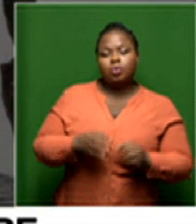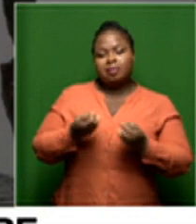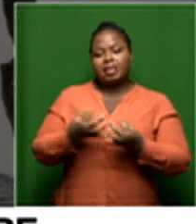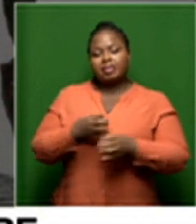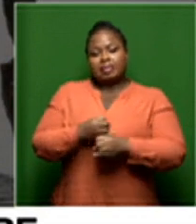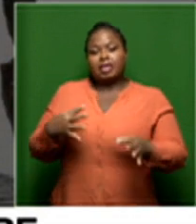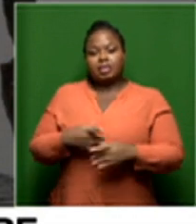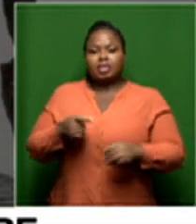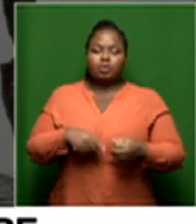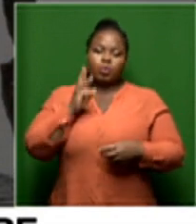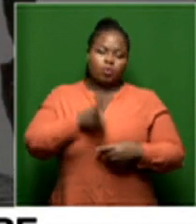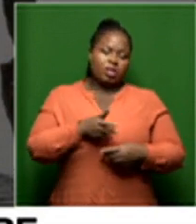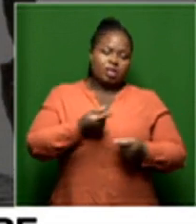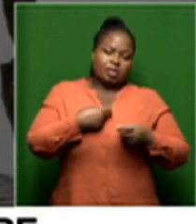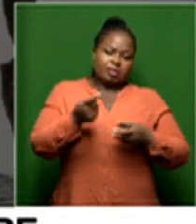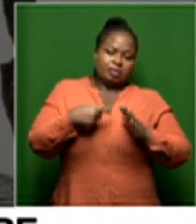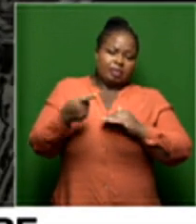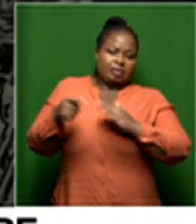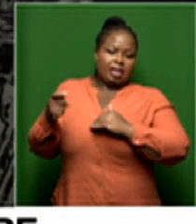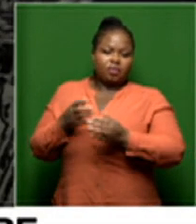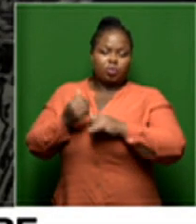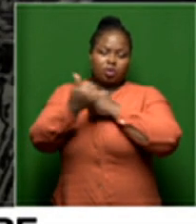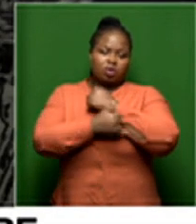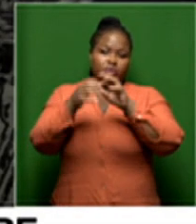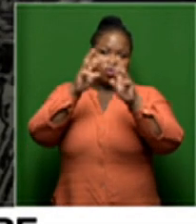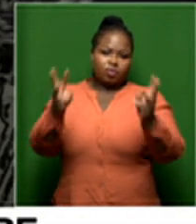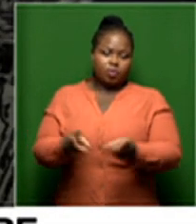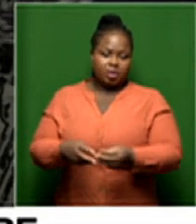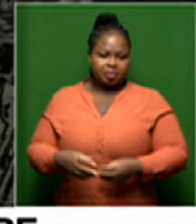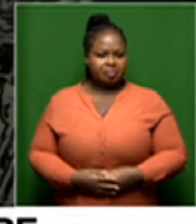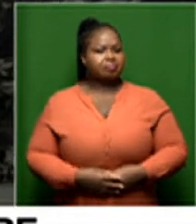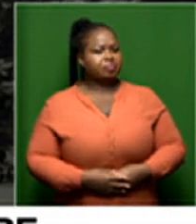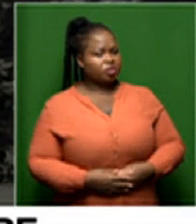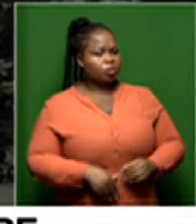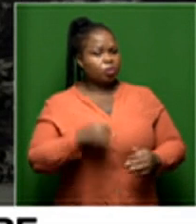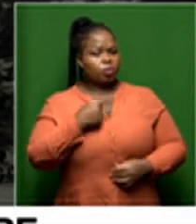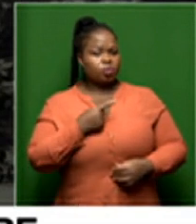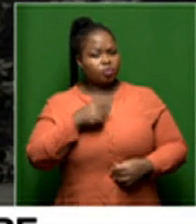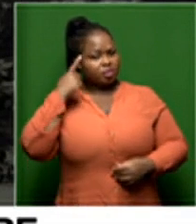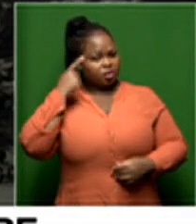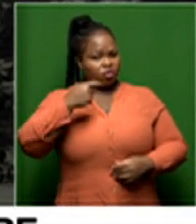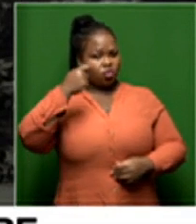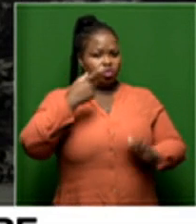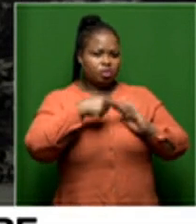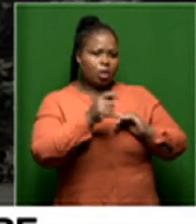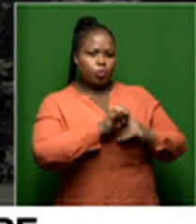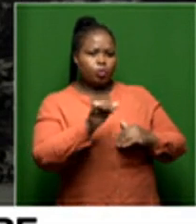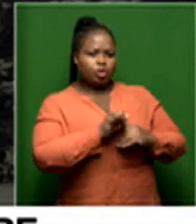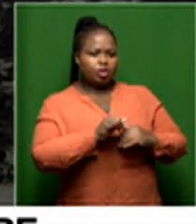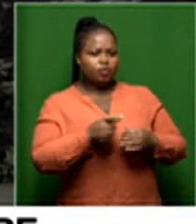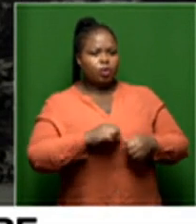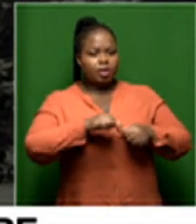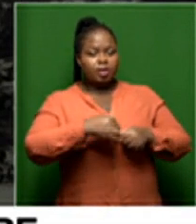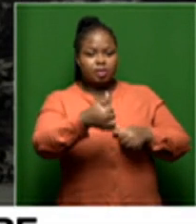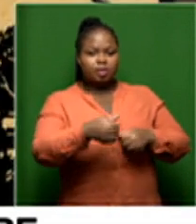be split and spread across the country and across the world. And what kind of art pieces will be auctioned off at the